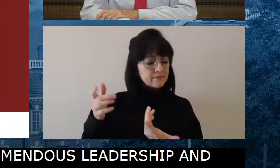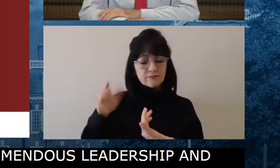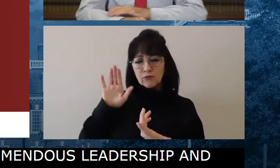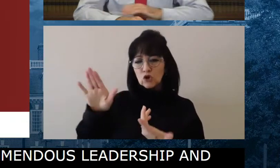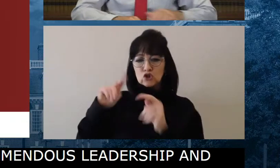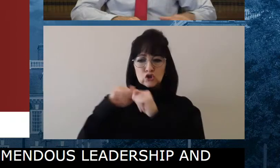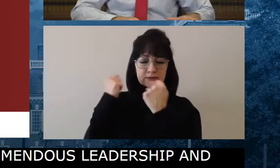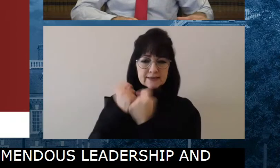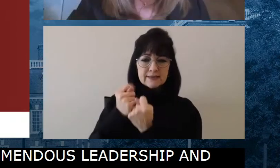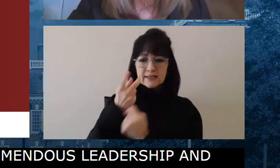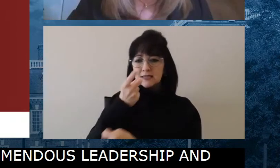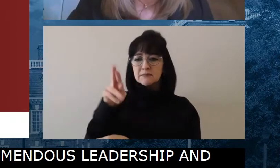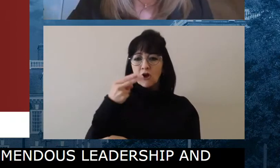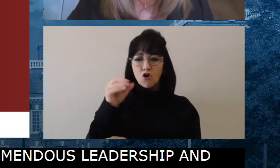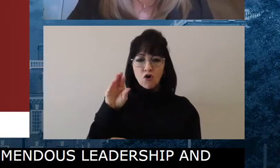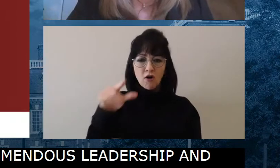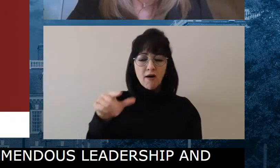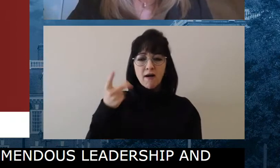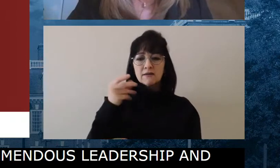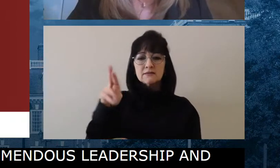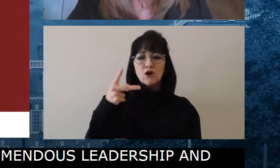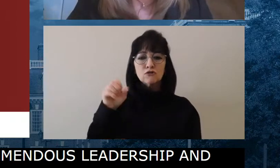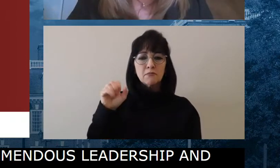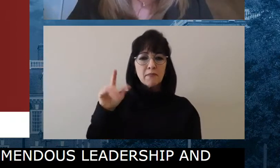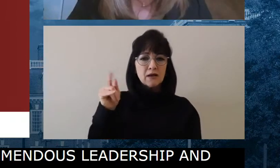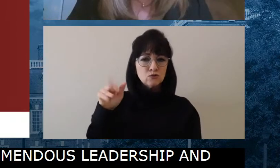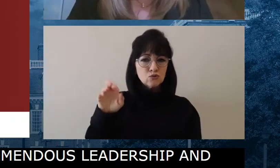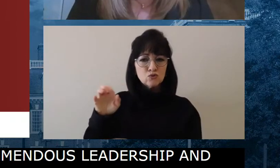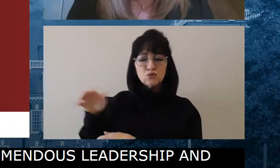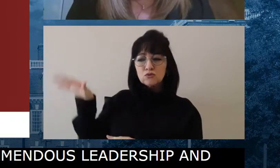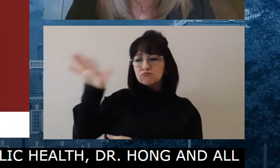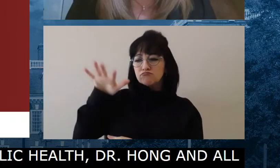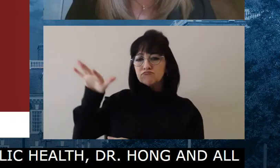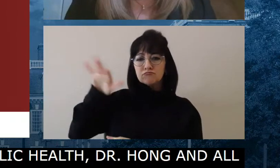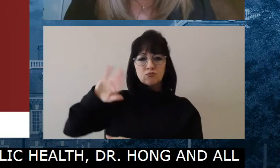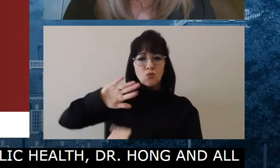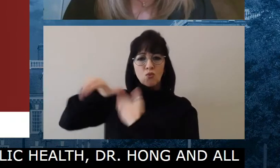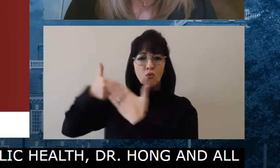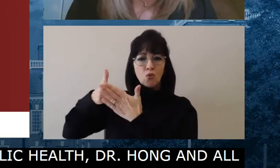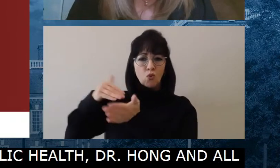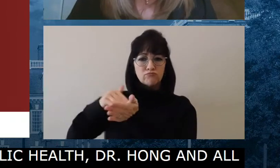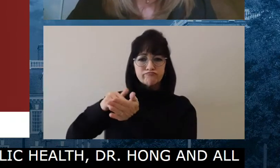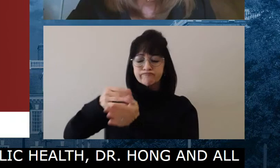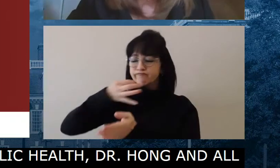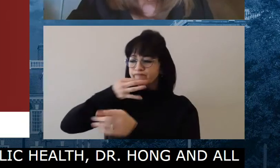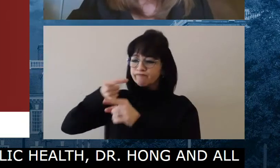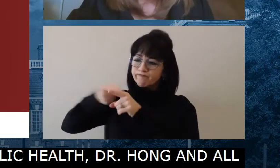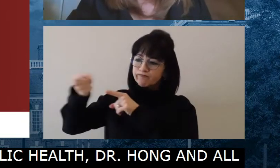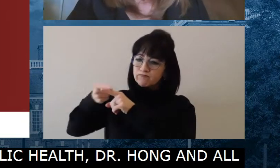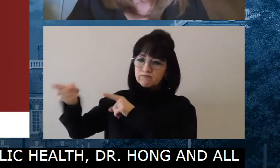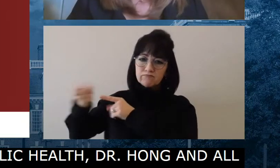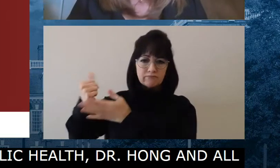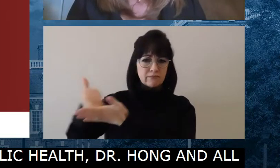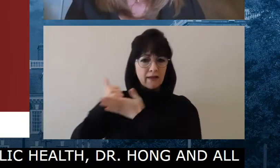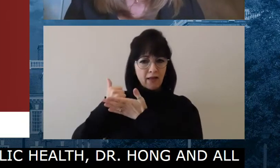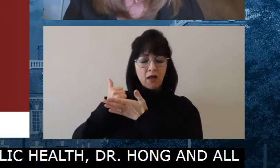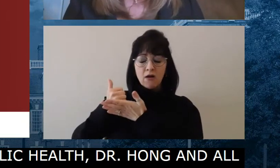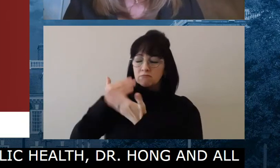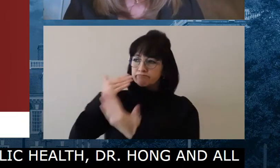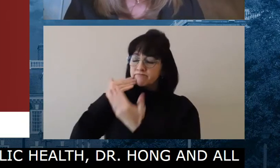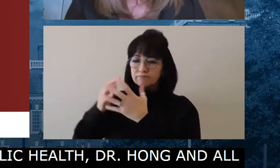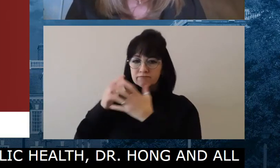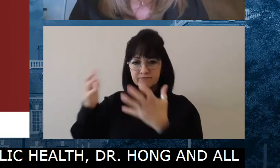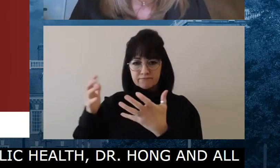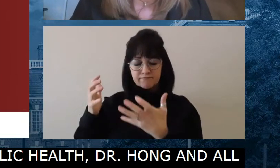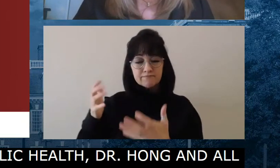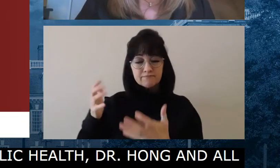work. Dr. Rattay. Thank you so much, Governor. So let me move to the